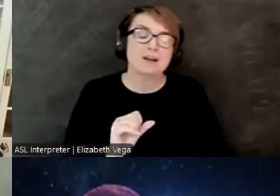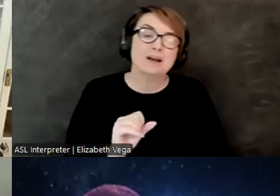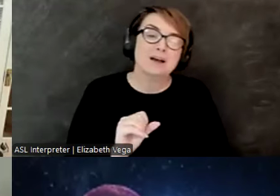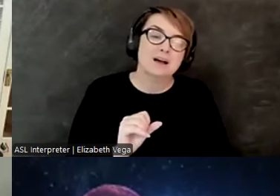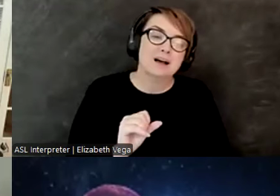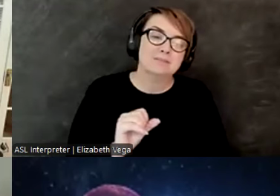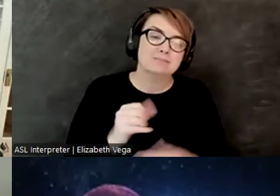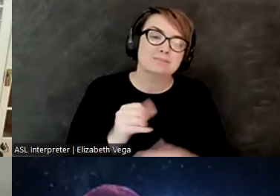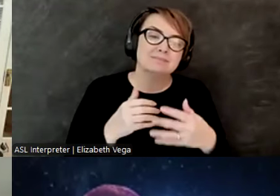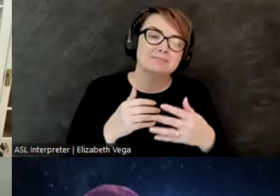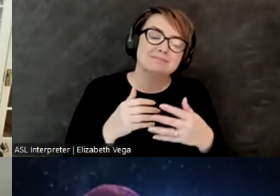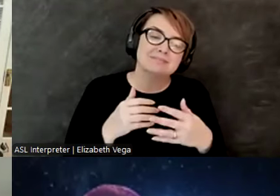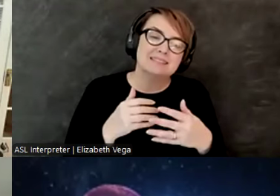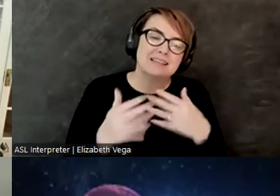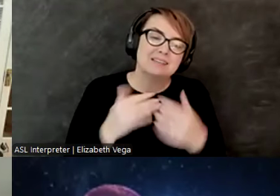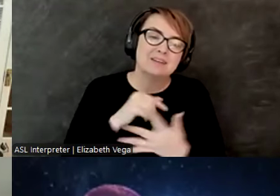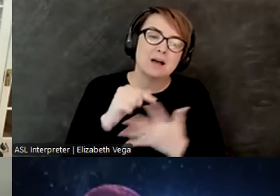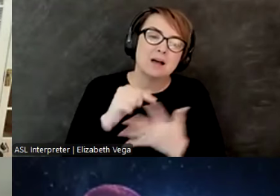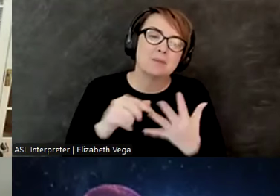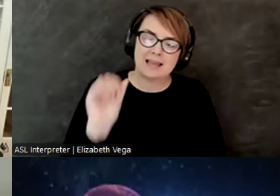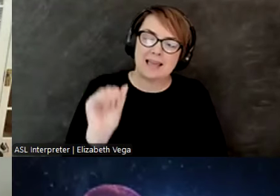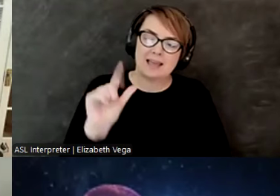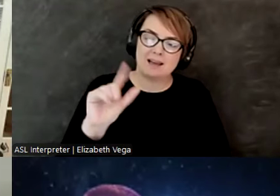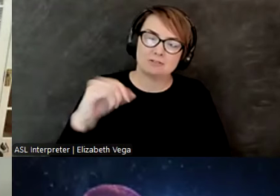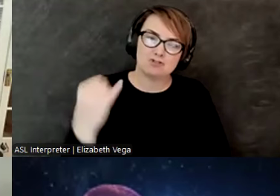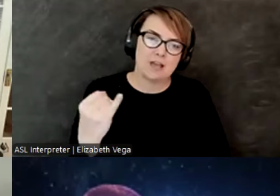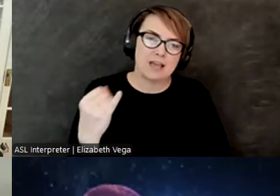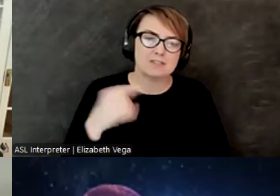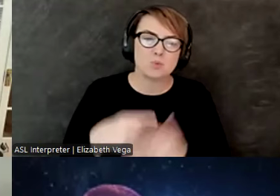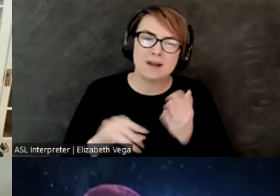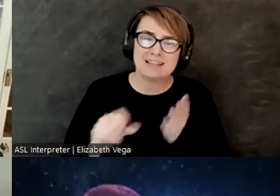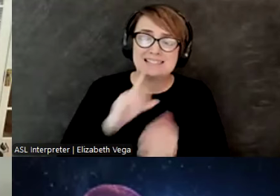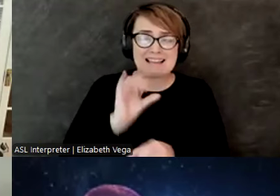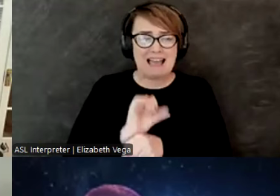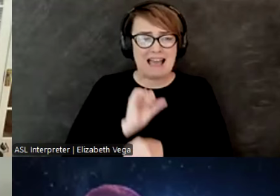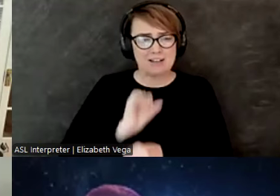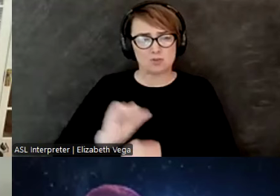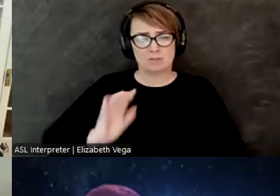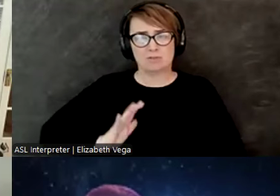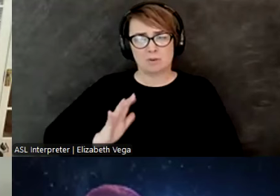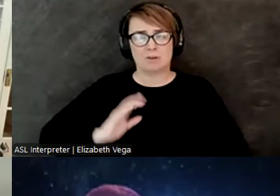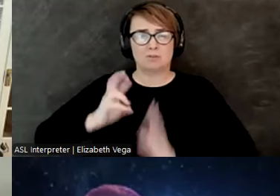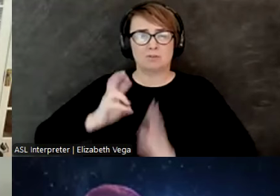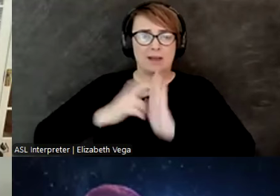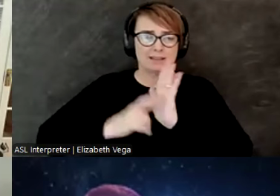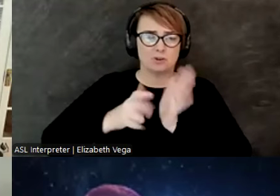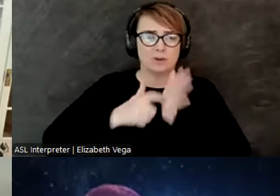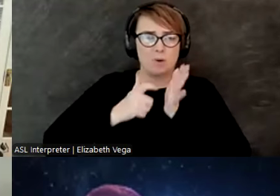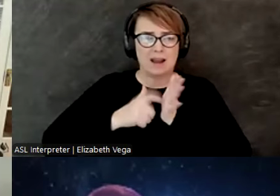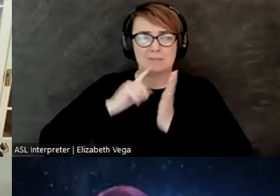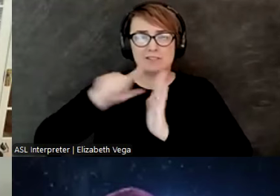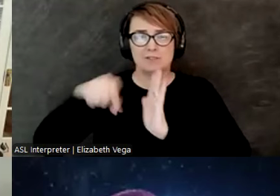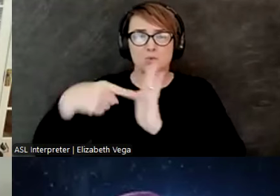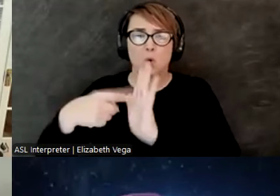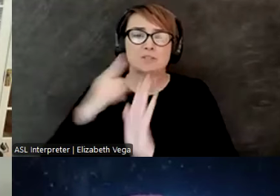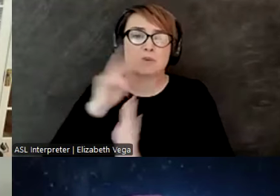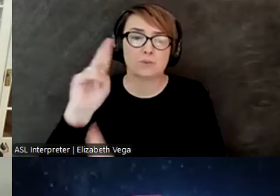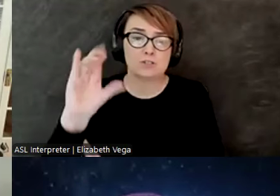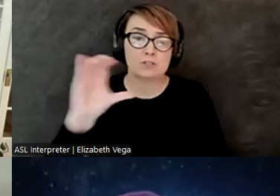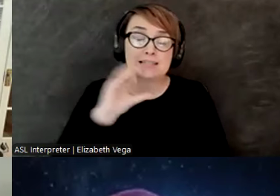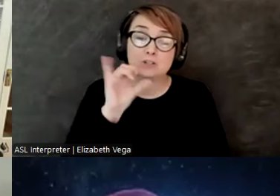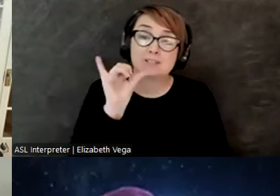about what is the actual role, the prescribed role, the regulatory requirements, that would advance the ball, just